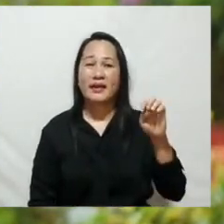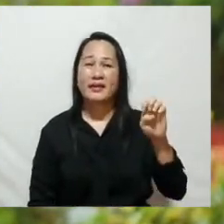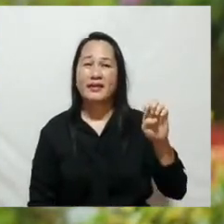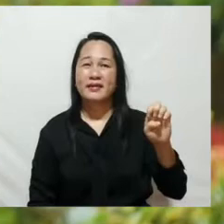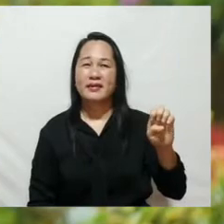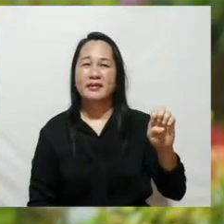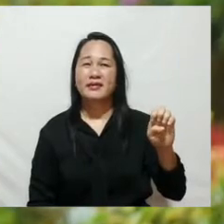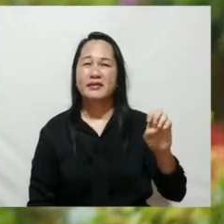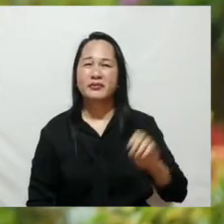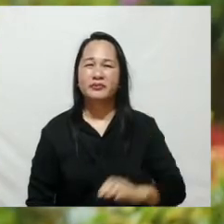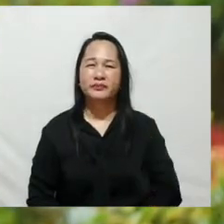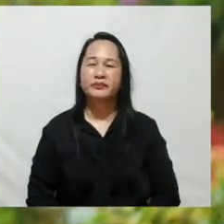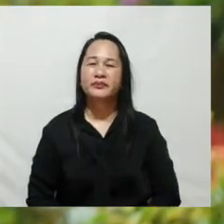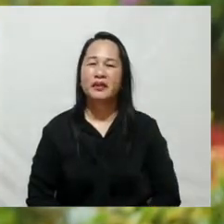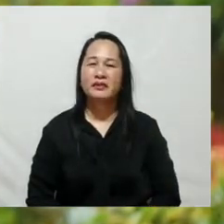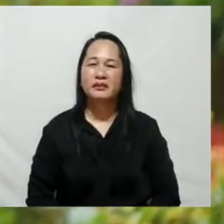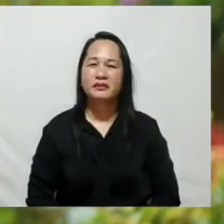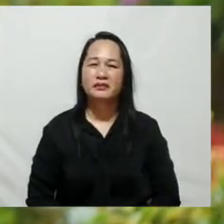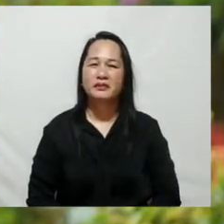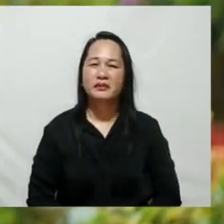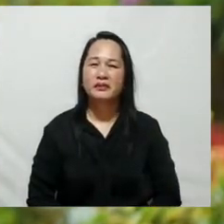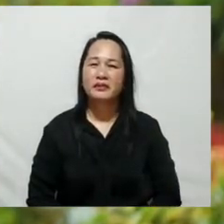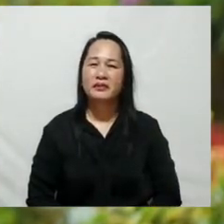B-R-A-K-E. Sun.